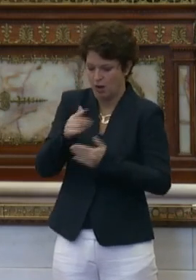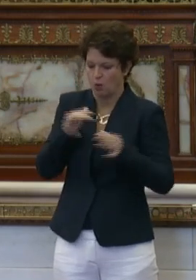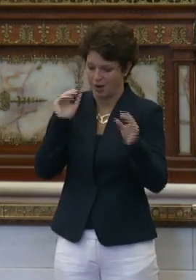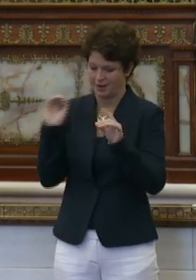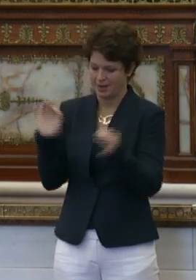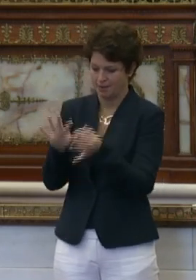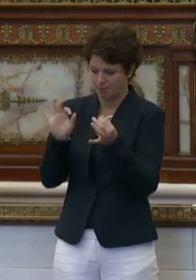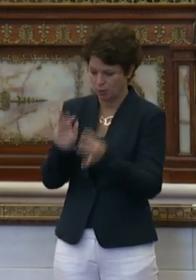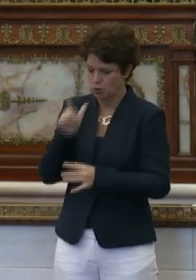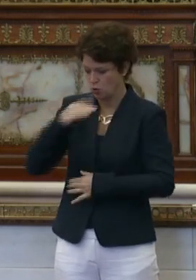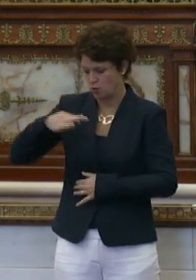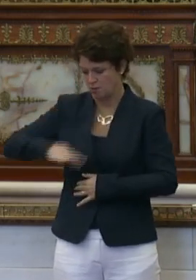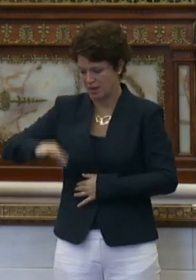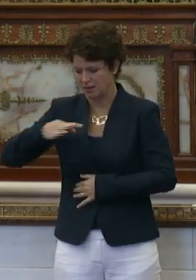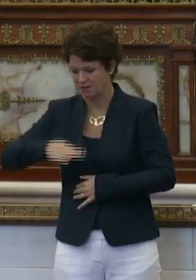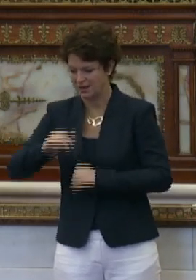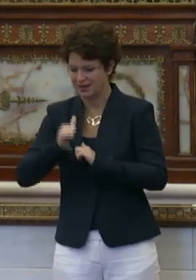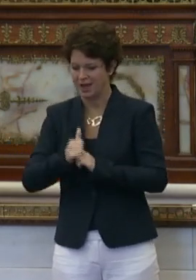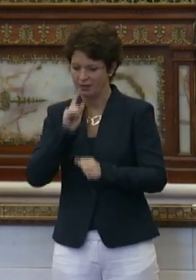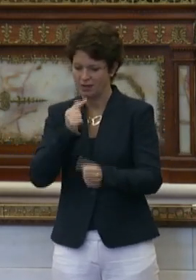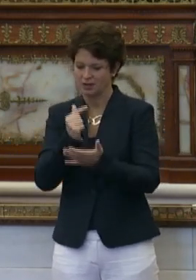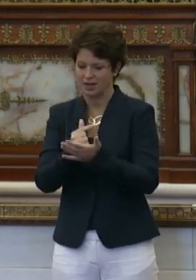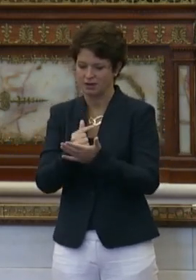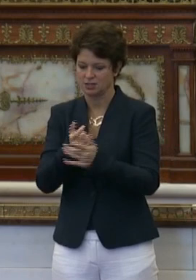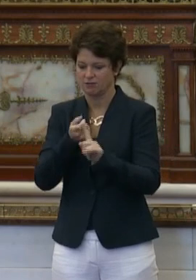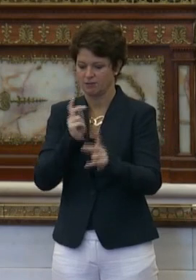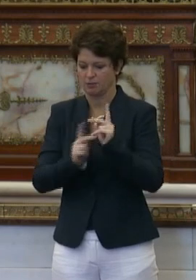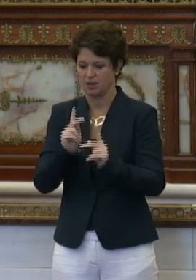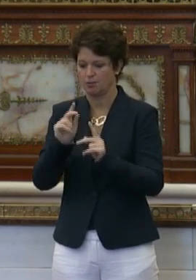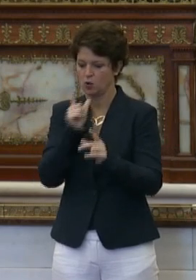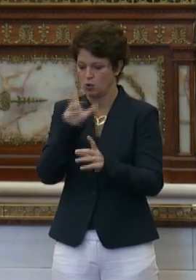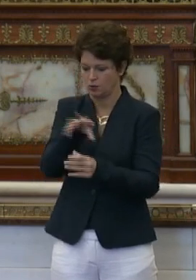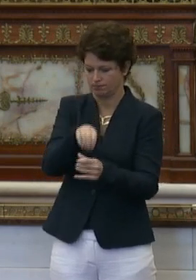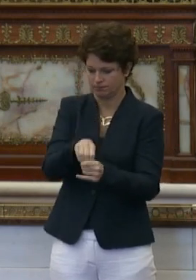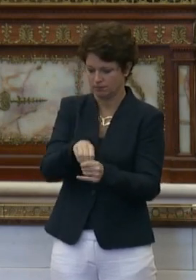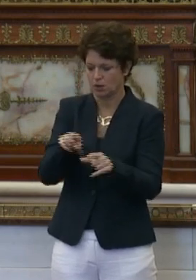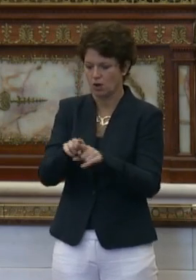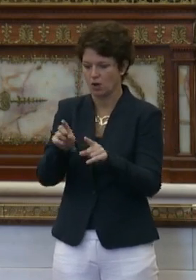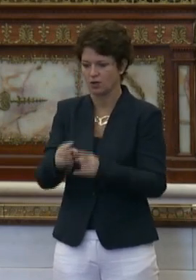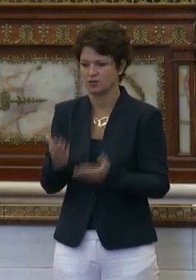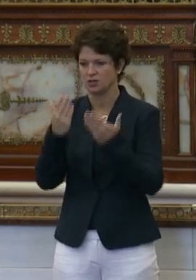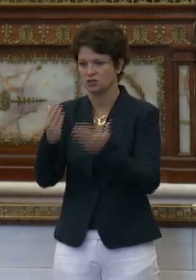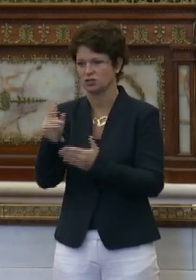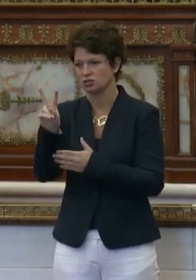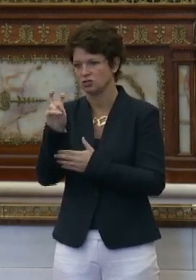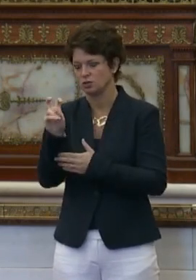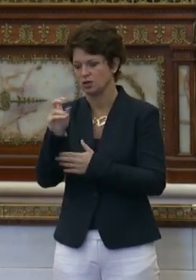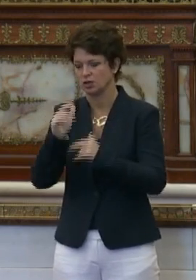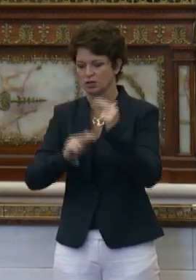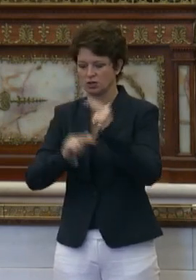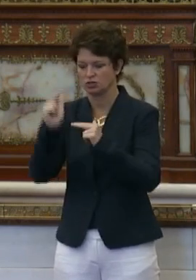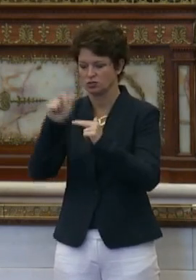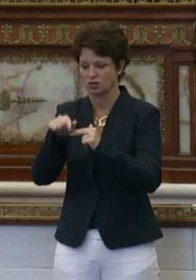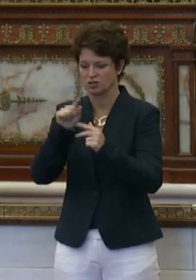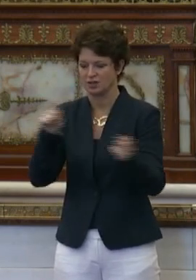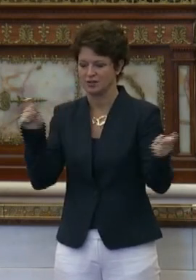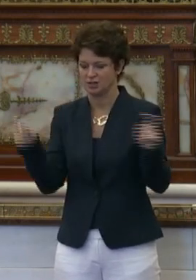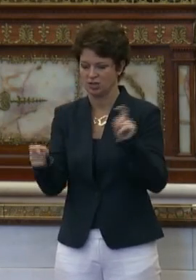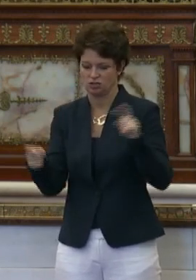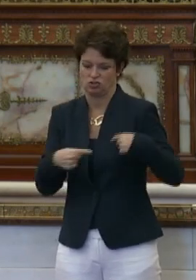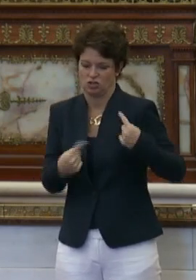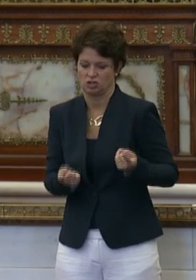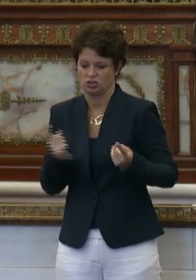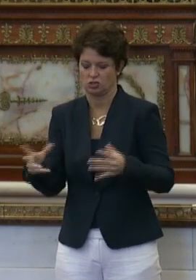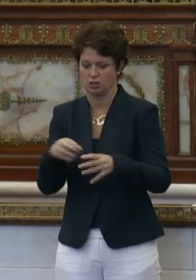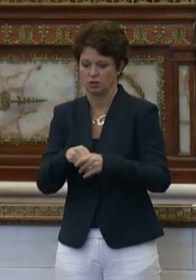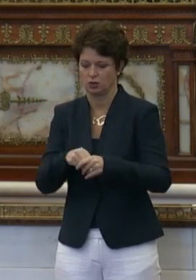who will benefit, and how that commitment will be guaranteed by the stakeholders. In addition, the introduction of a 200-foot structure in this neighborhood is a radical change and should